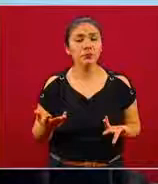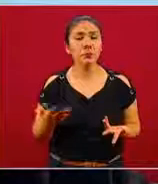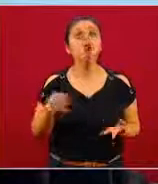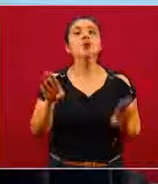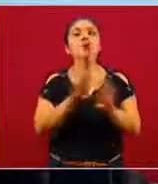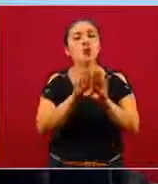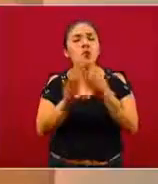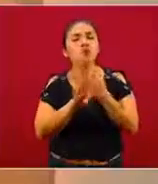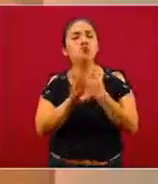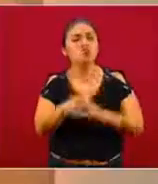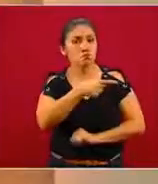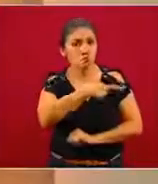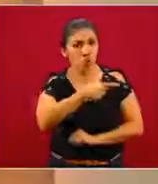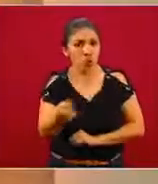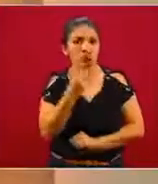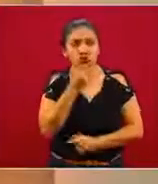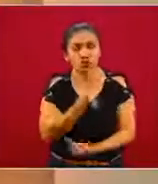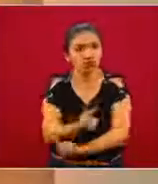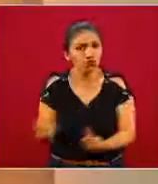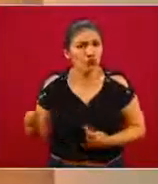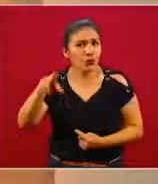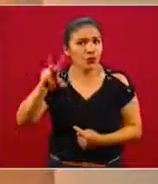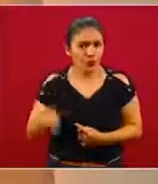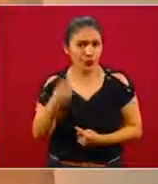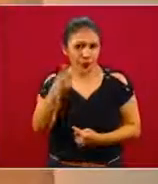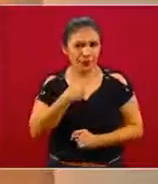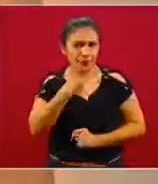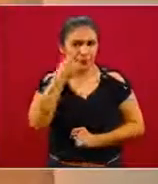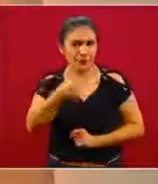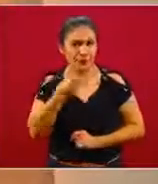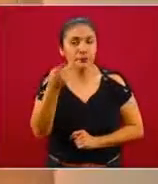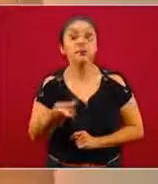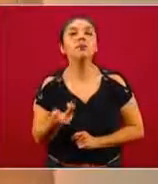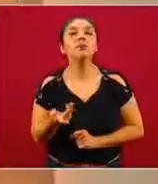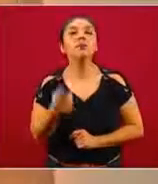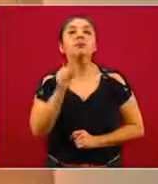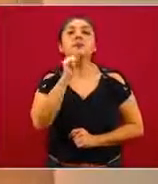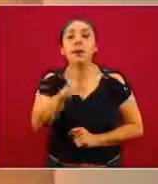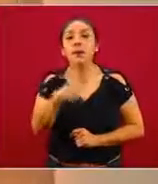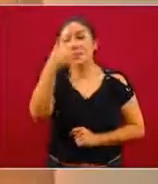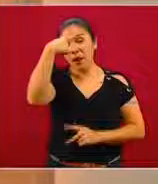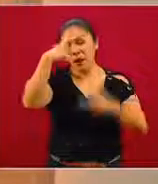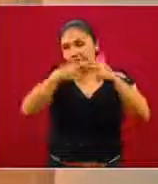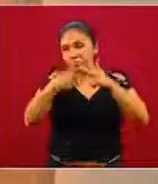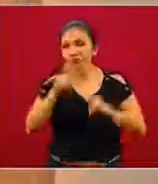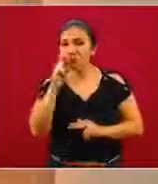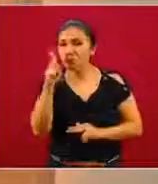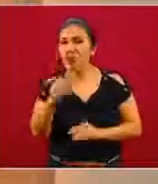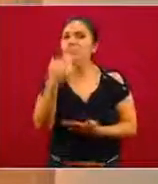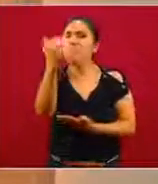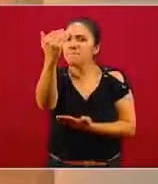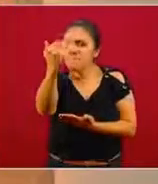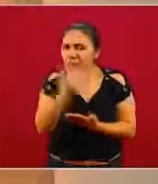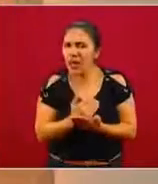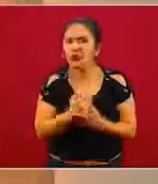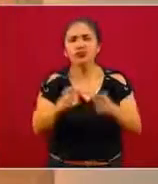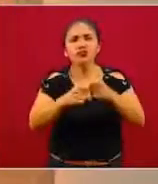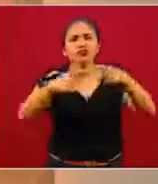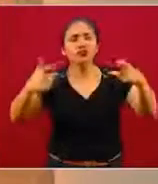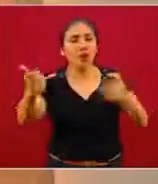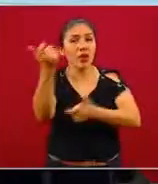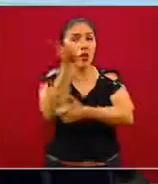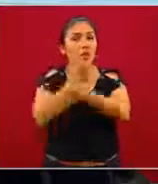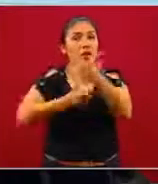registrations. And also trying to prevent child poverty, as I mentioned before, we also